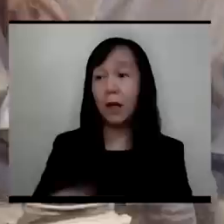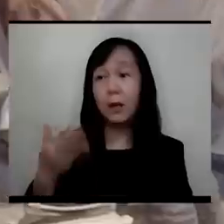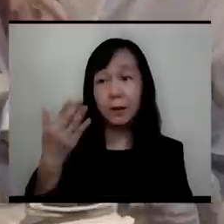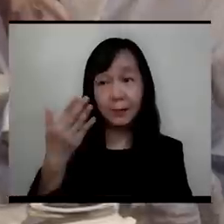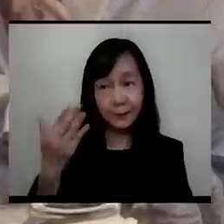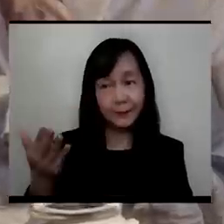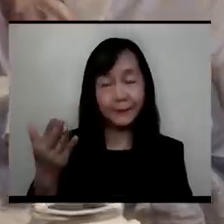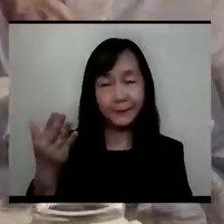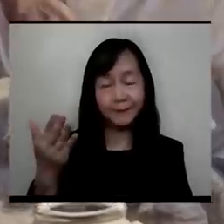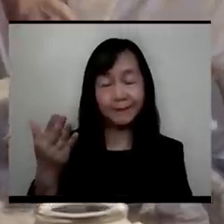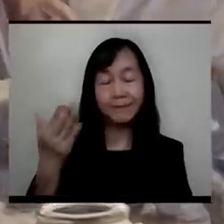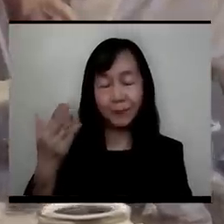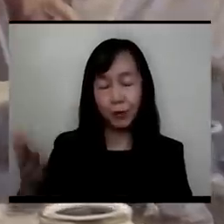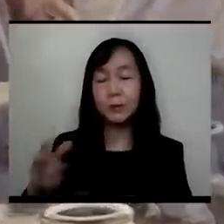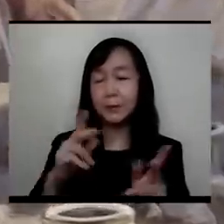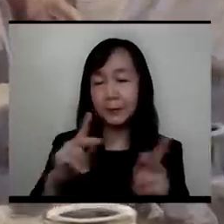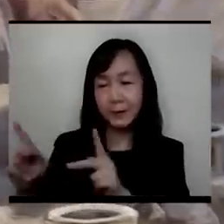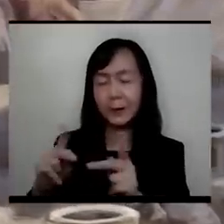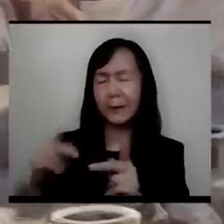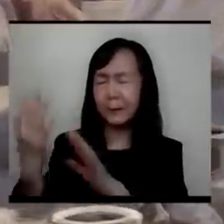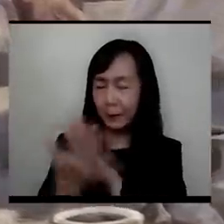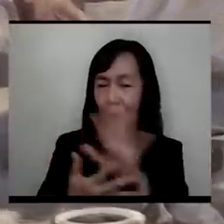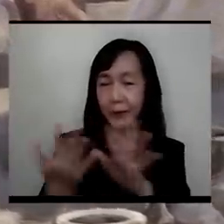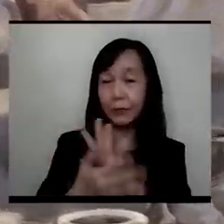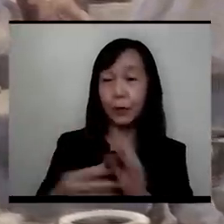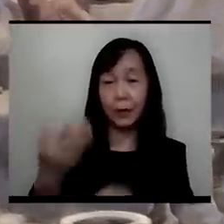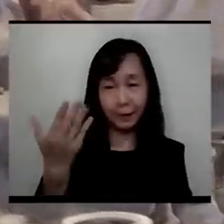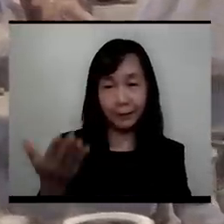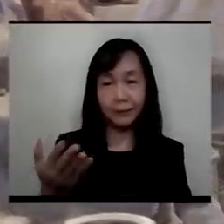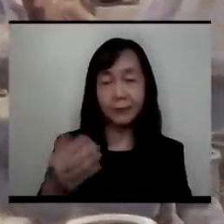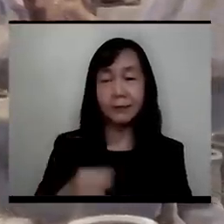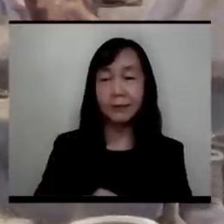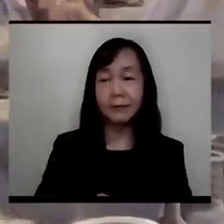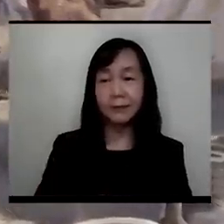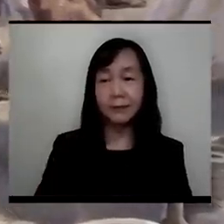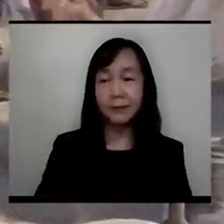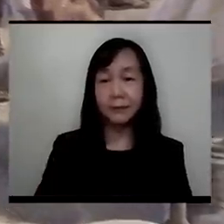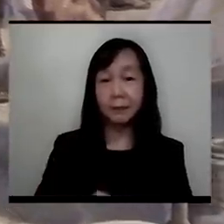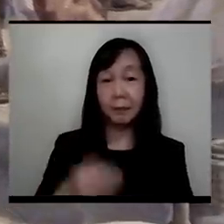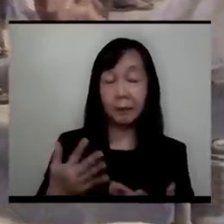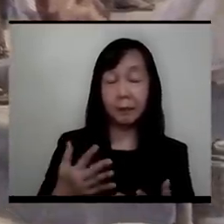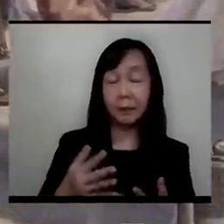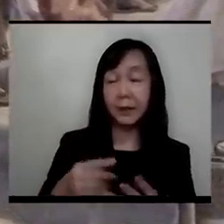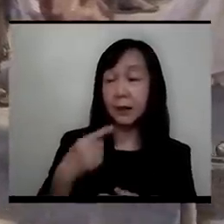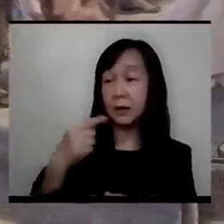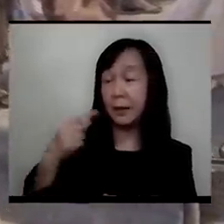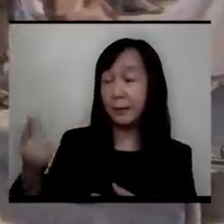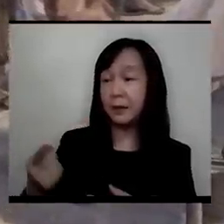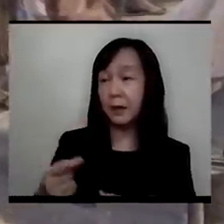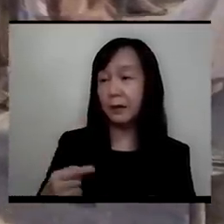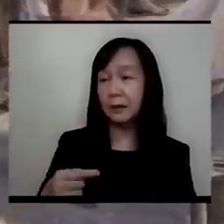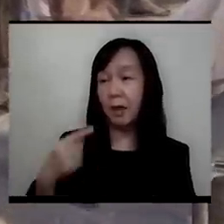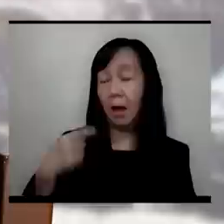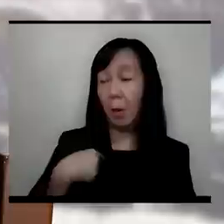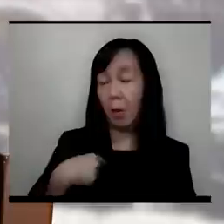You prepared a party For them He seems to be saying I have nothing to do With you anymore